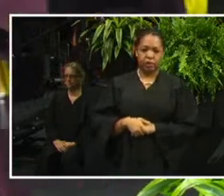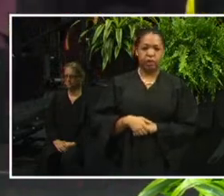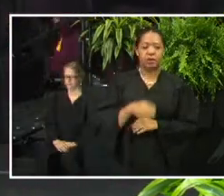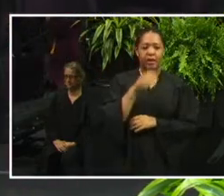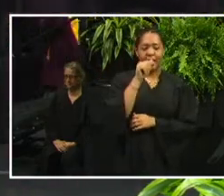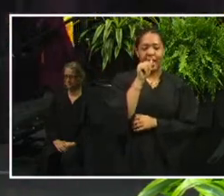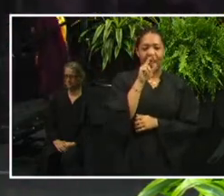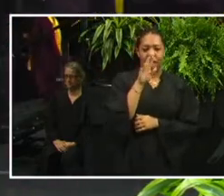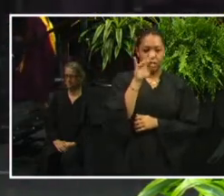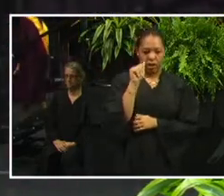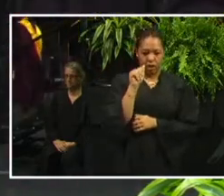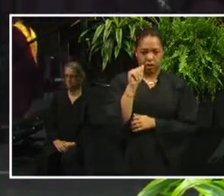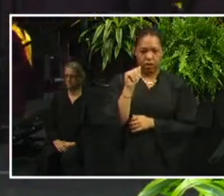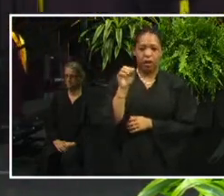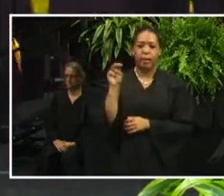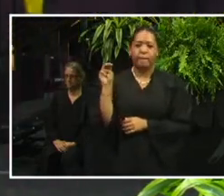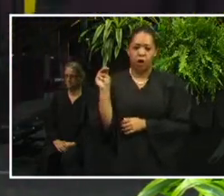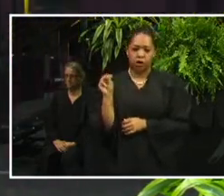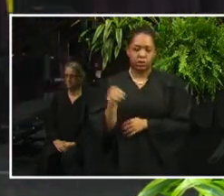Aaron Dominic Martin.